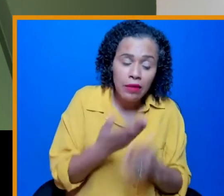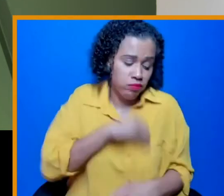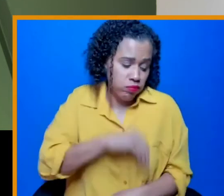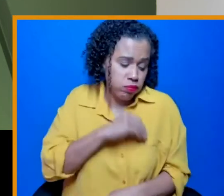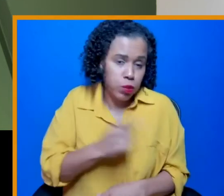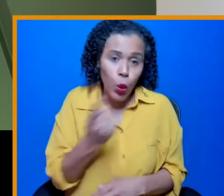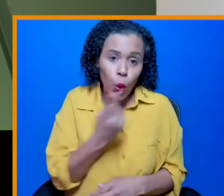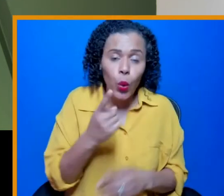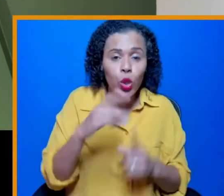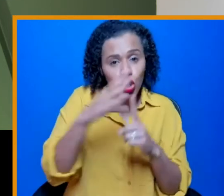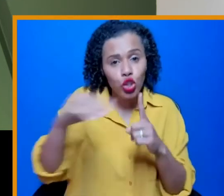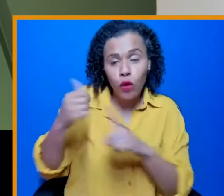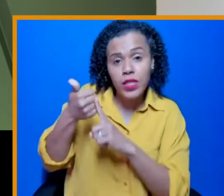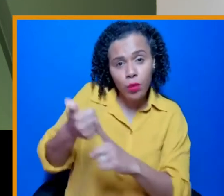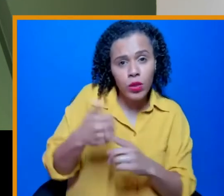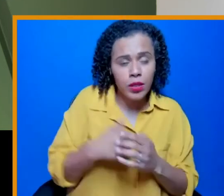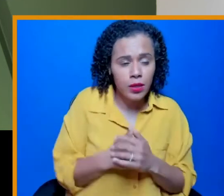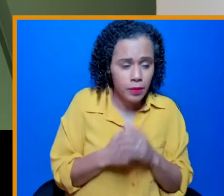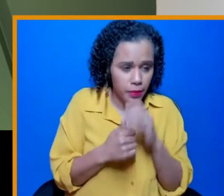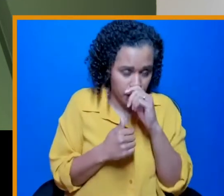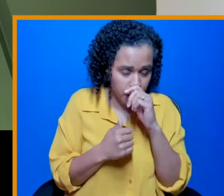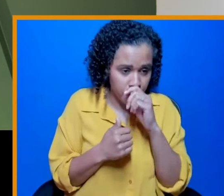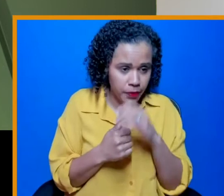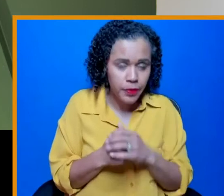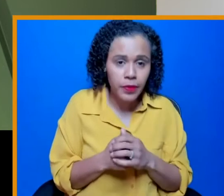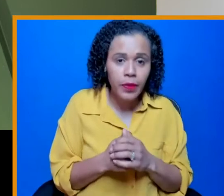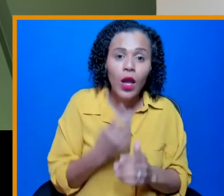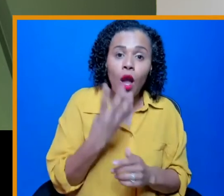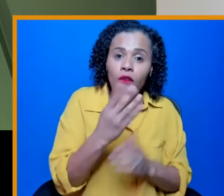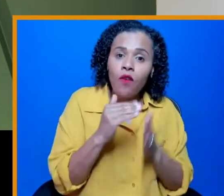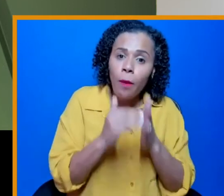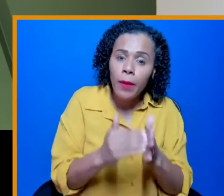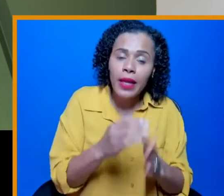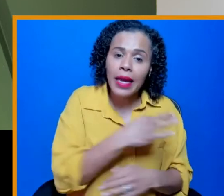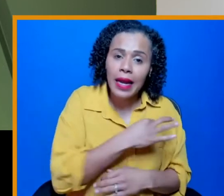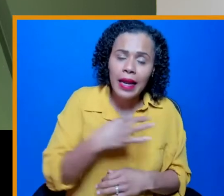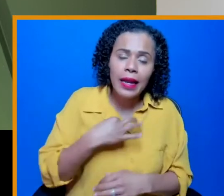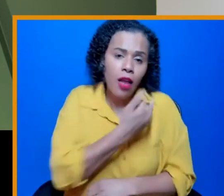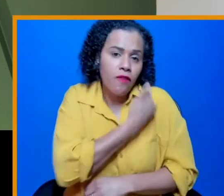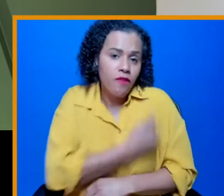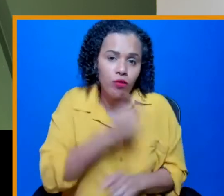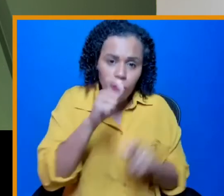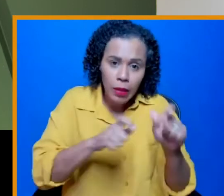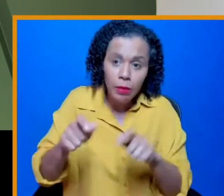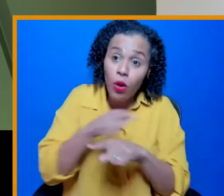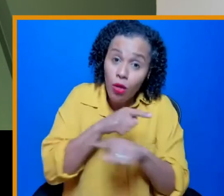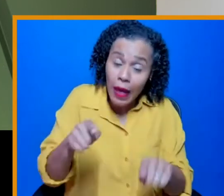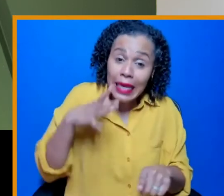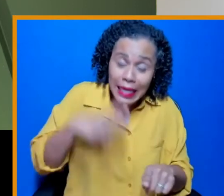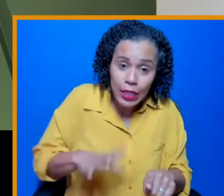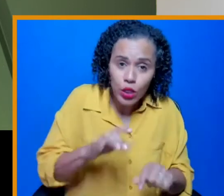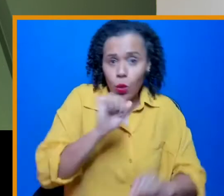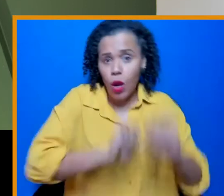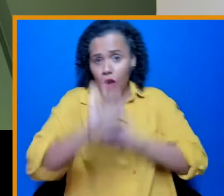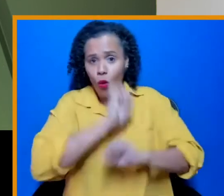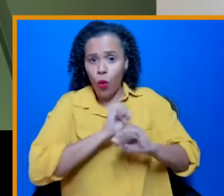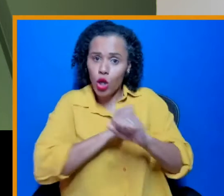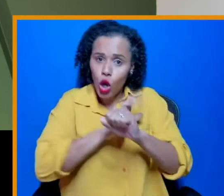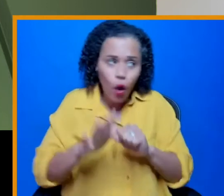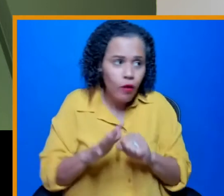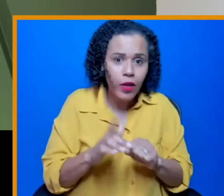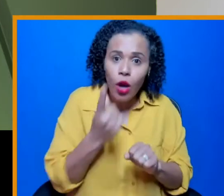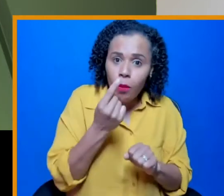Thirdly, there are around 4 million clinically vulnerable people who still need to avoid COVID. People with blood cancer,